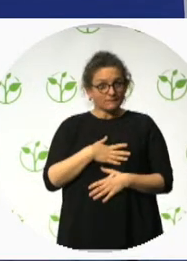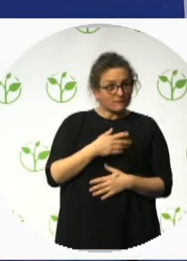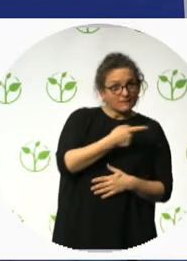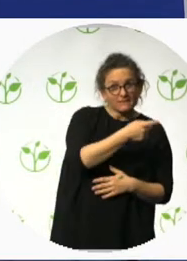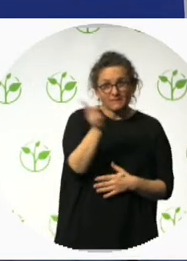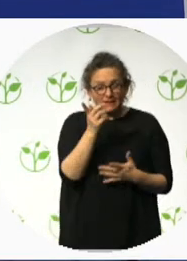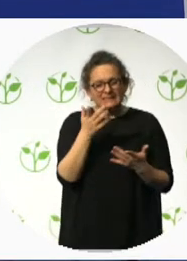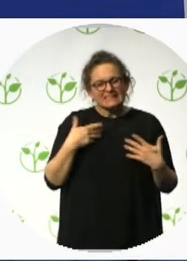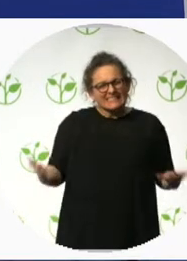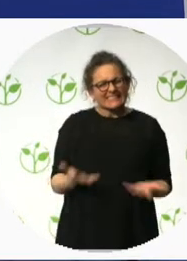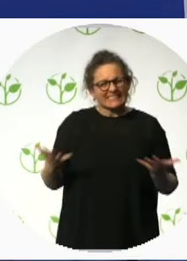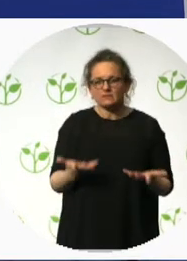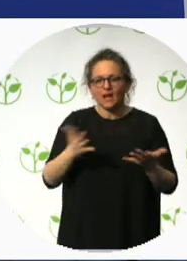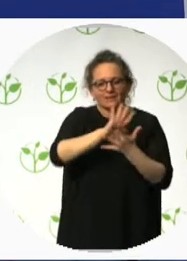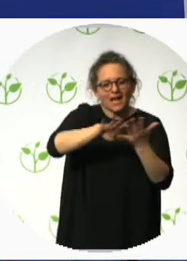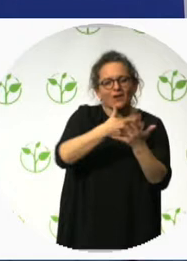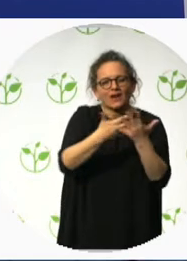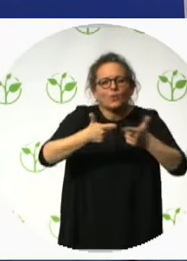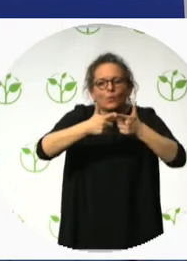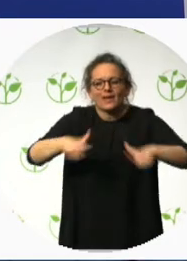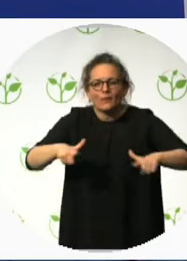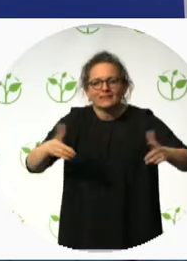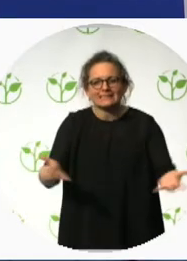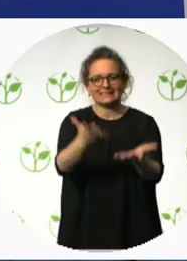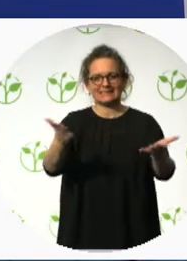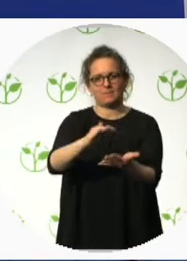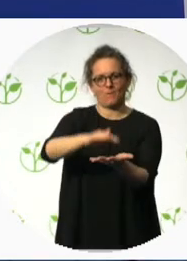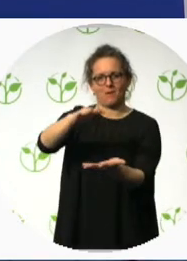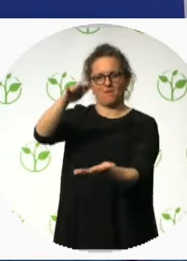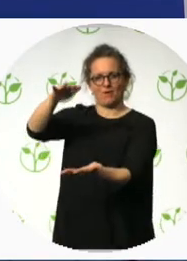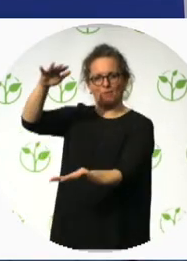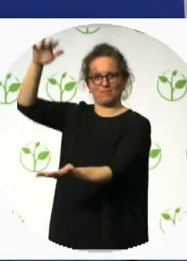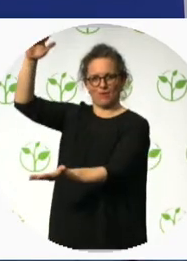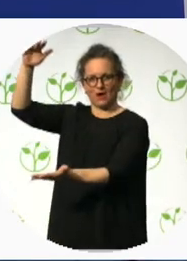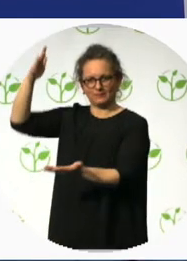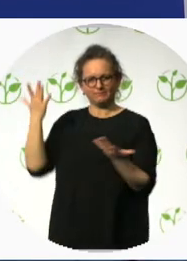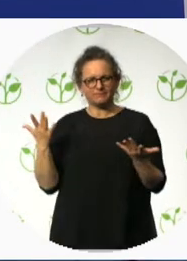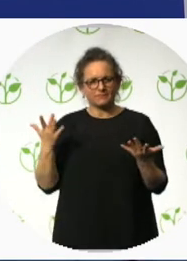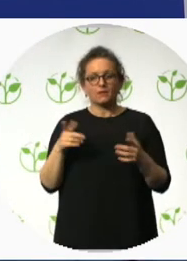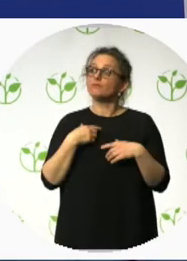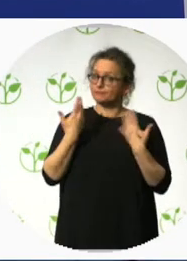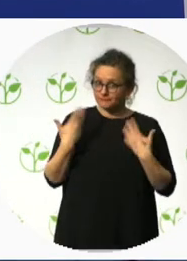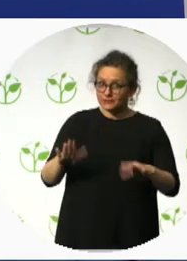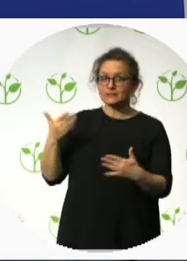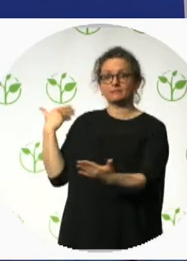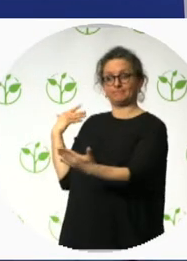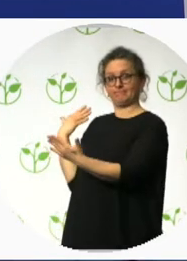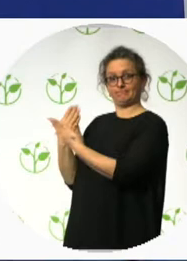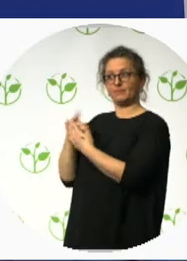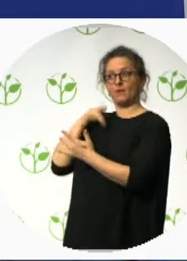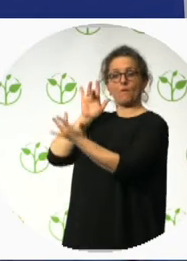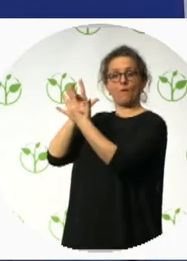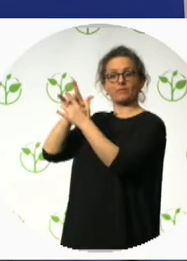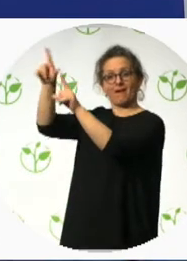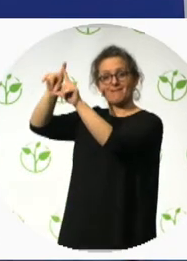Currently, we have established networks with Japan, Indonesia, and Sri Lanka, as they have completed their